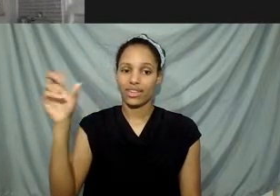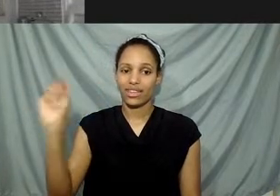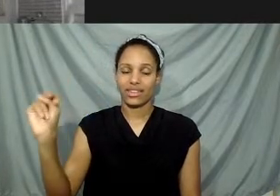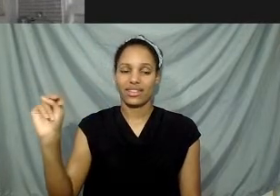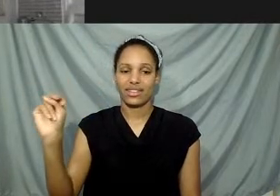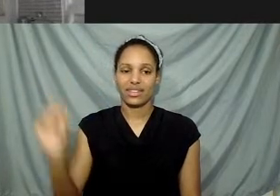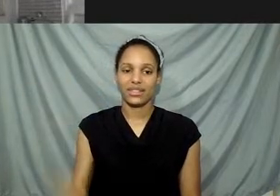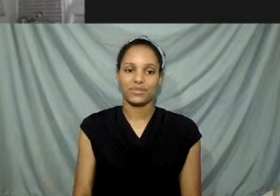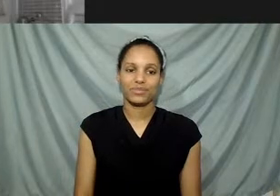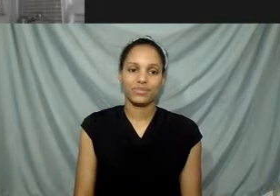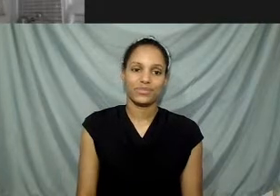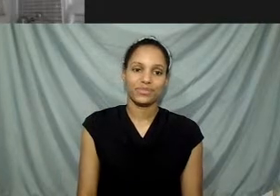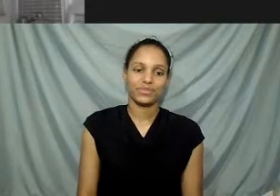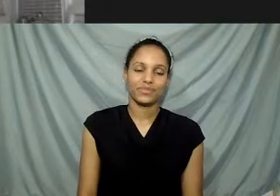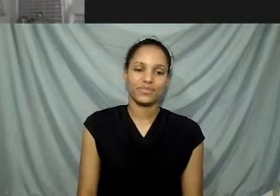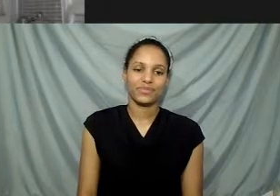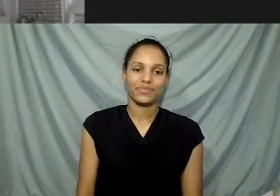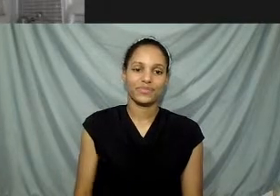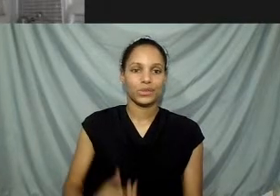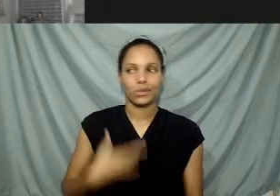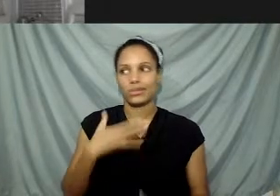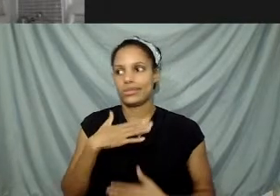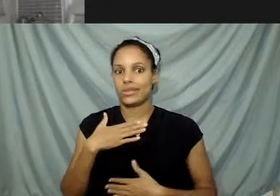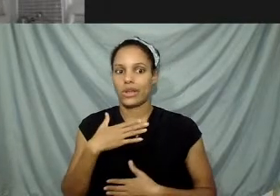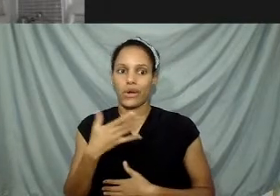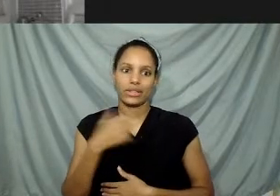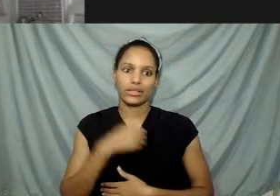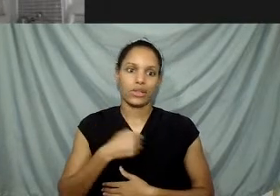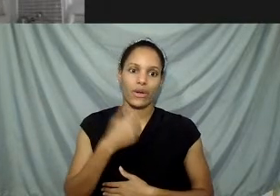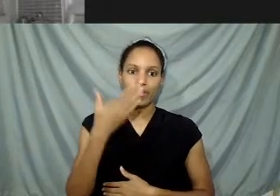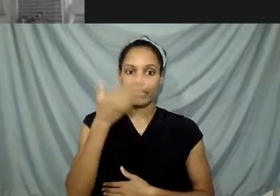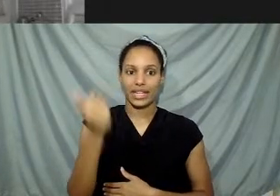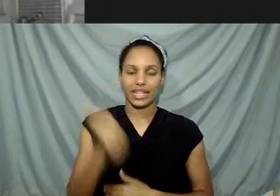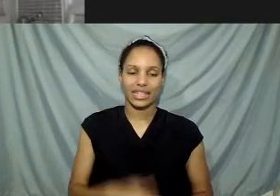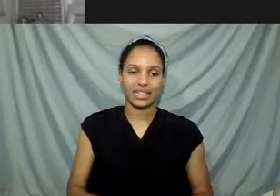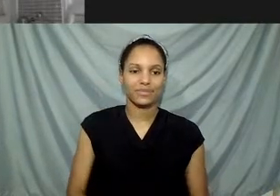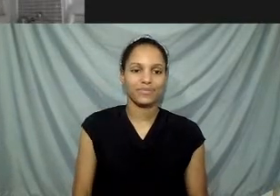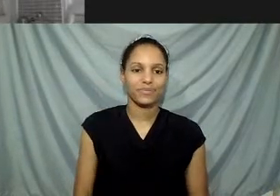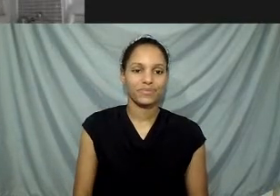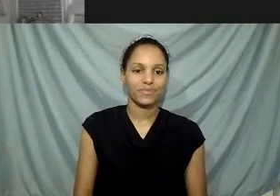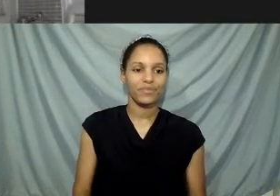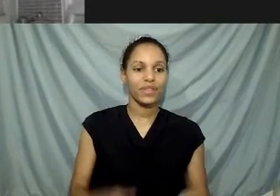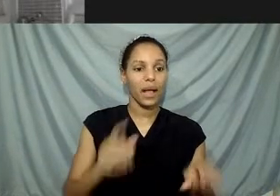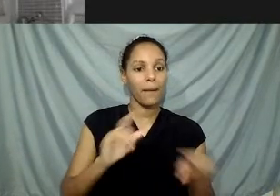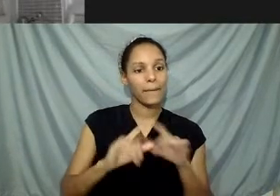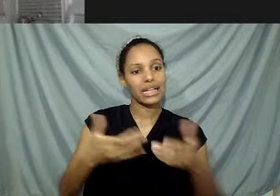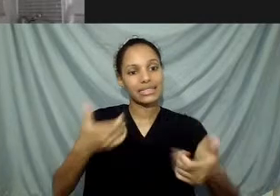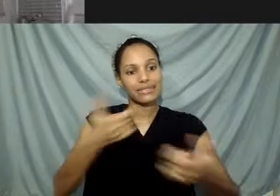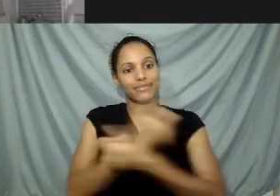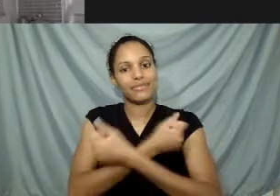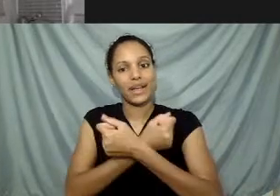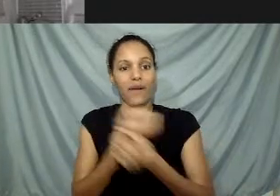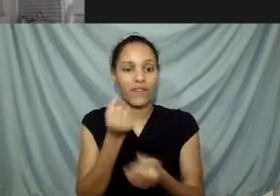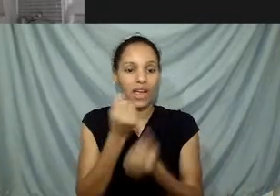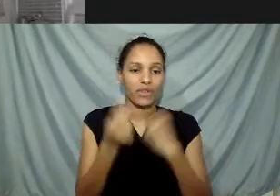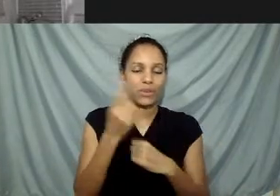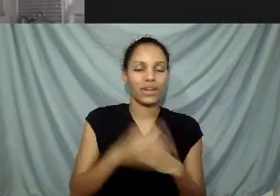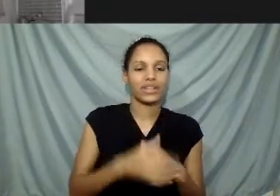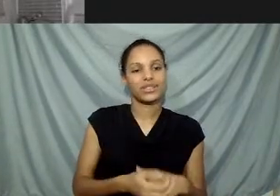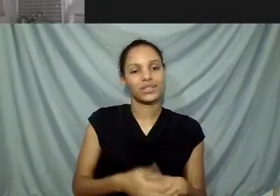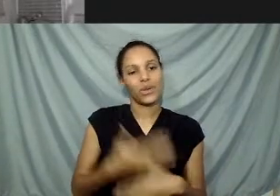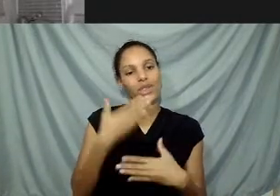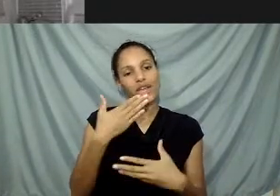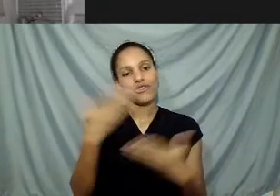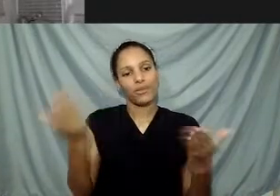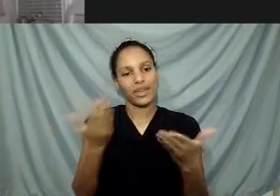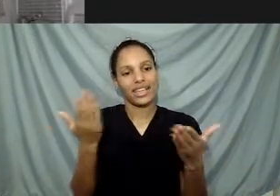of me for forgetting. Sorry about that, my friends. Well, big hug to everyone. Thank you for being with